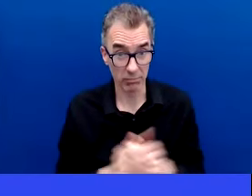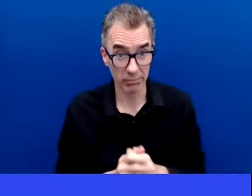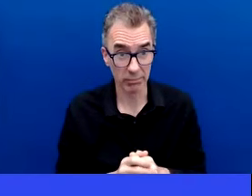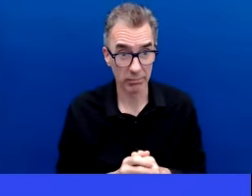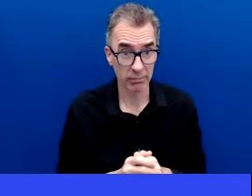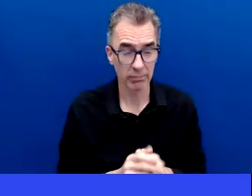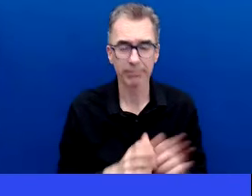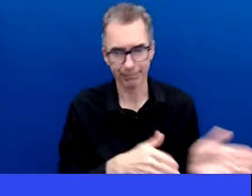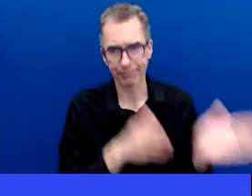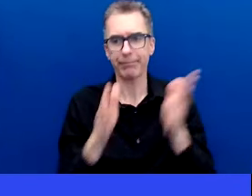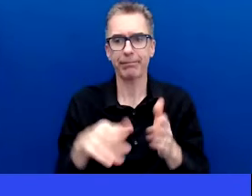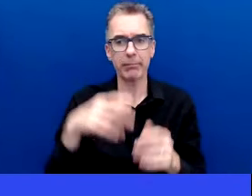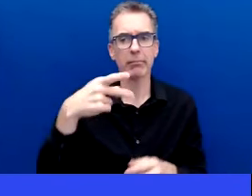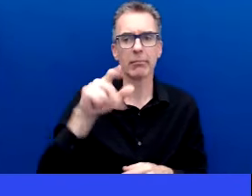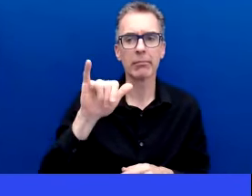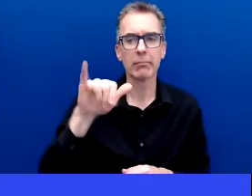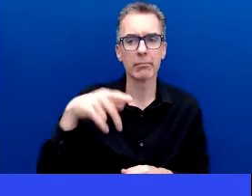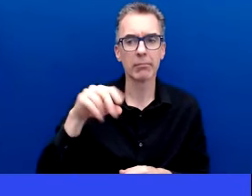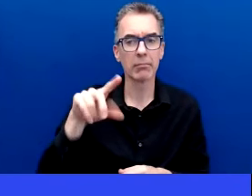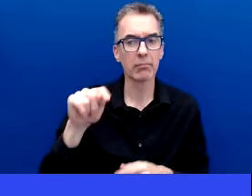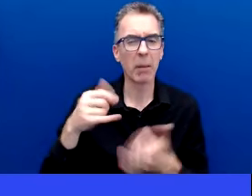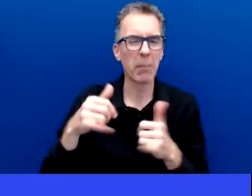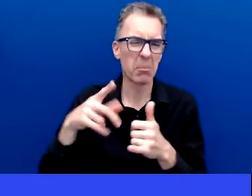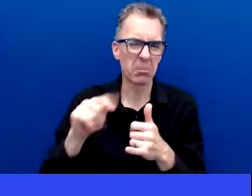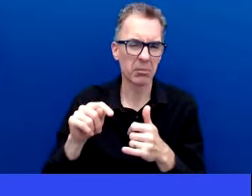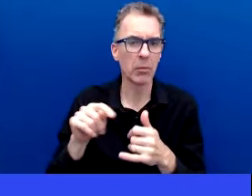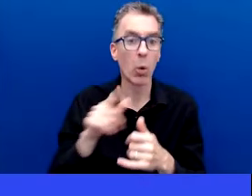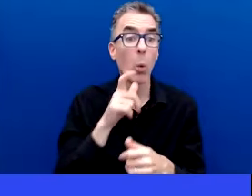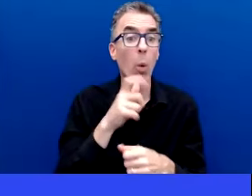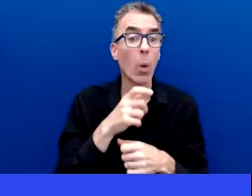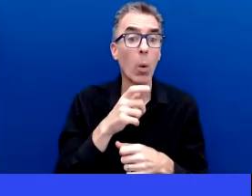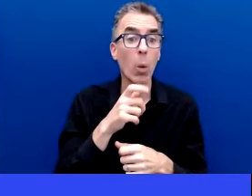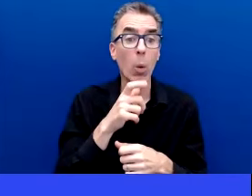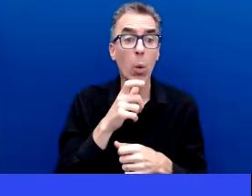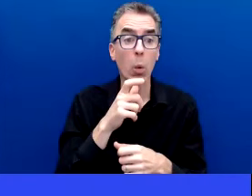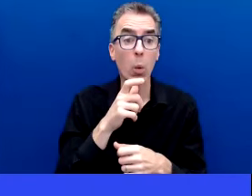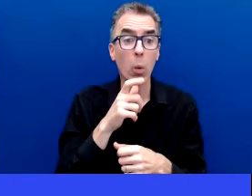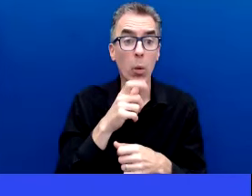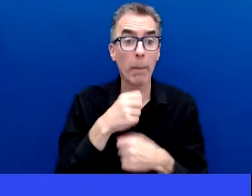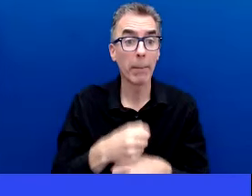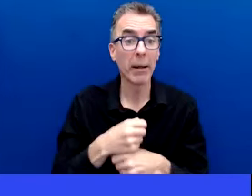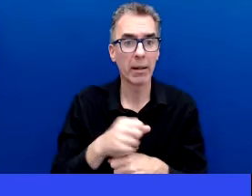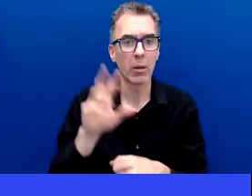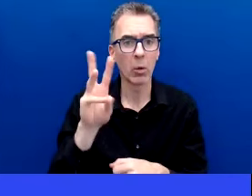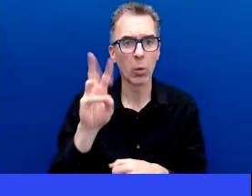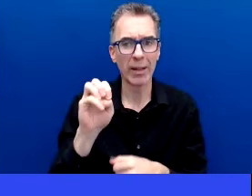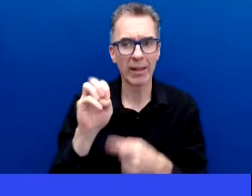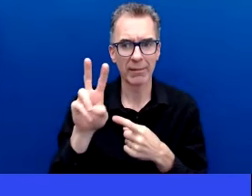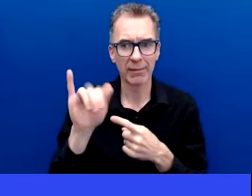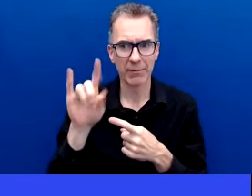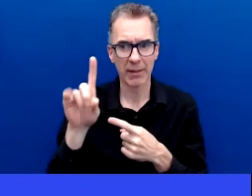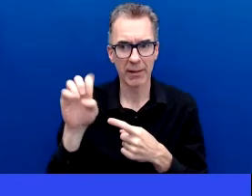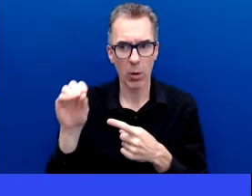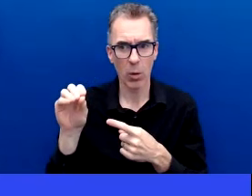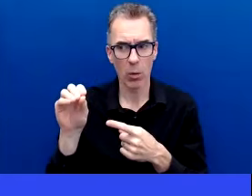So Play Pause It is made by WeVideo, and I point that out because at the end of the presentation, we